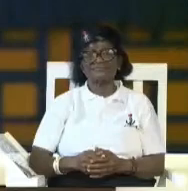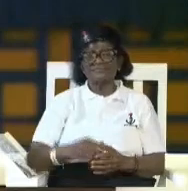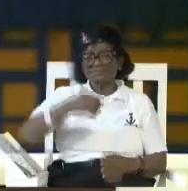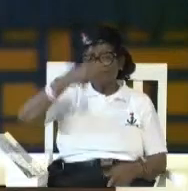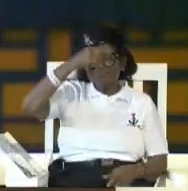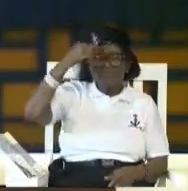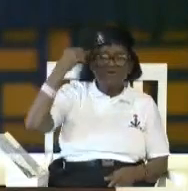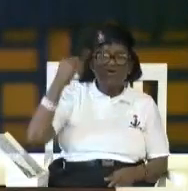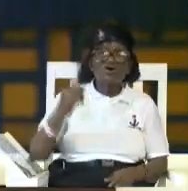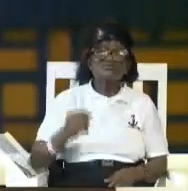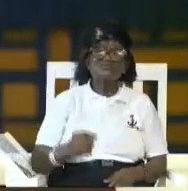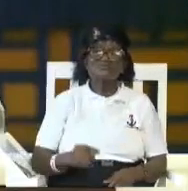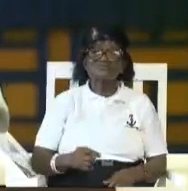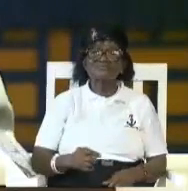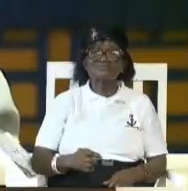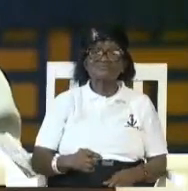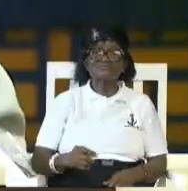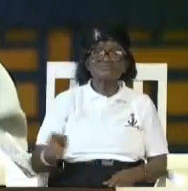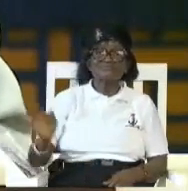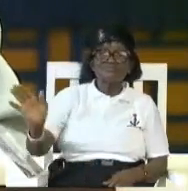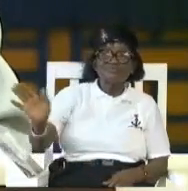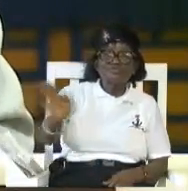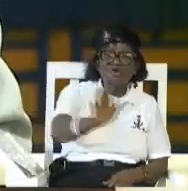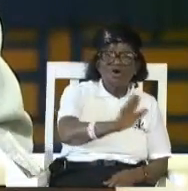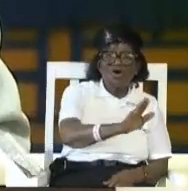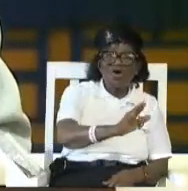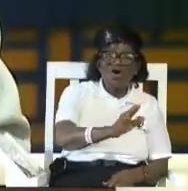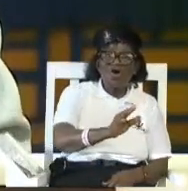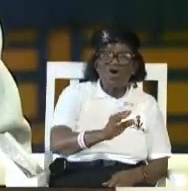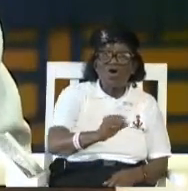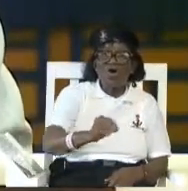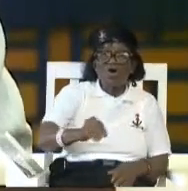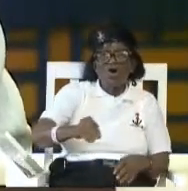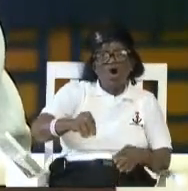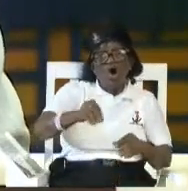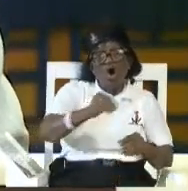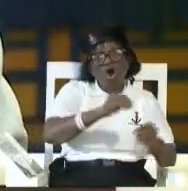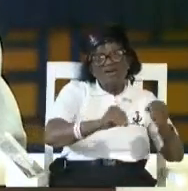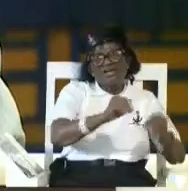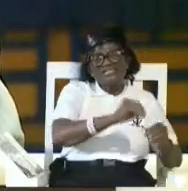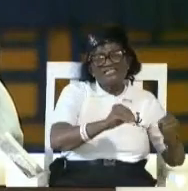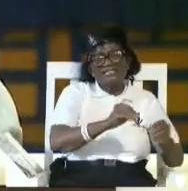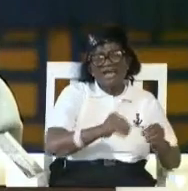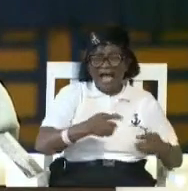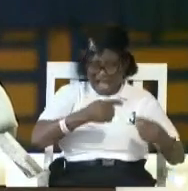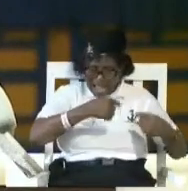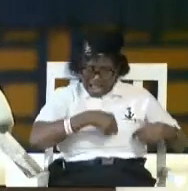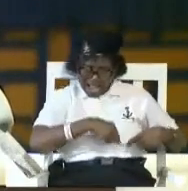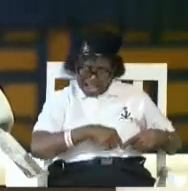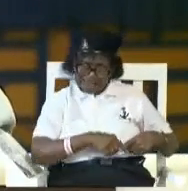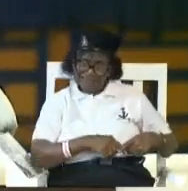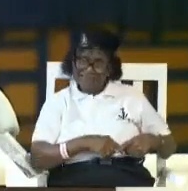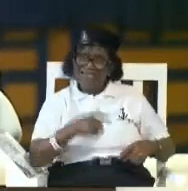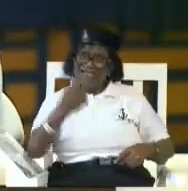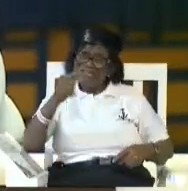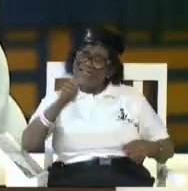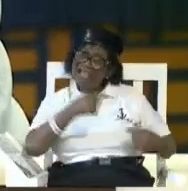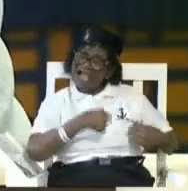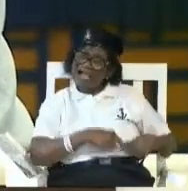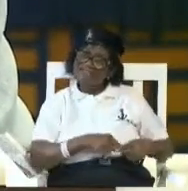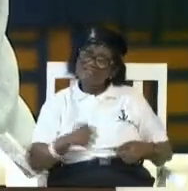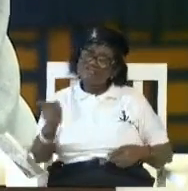Because your original heart, the heart you are born with,